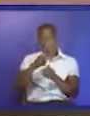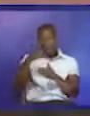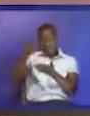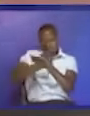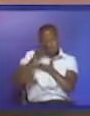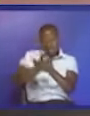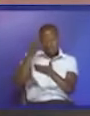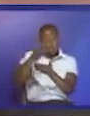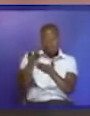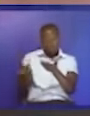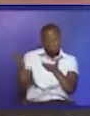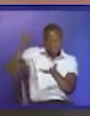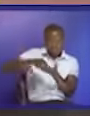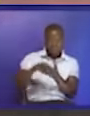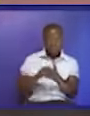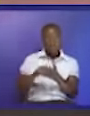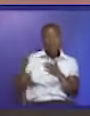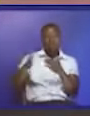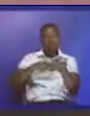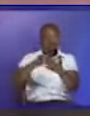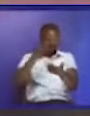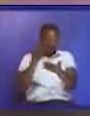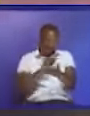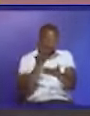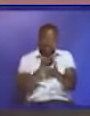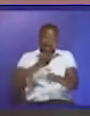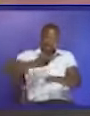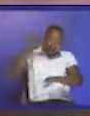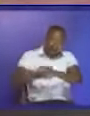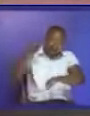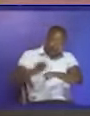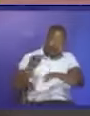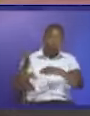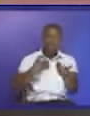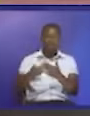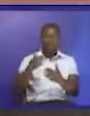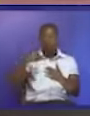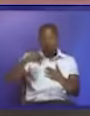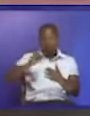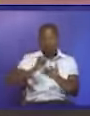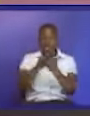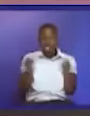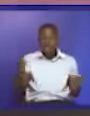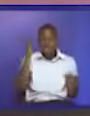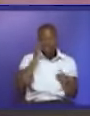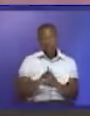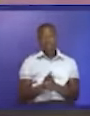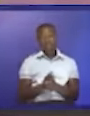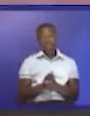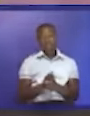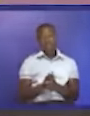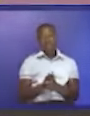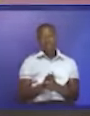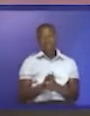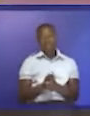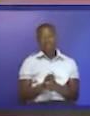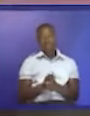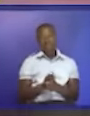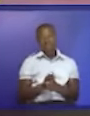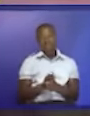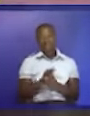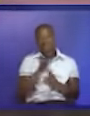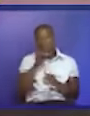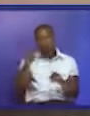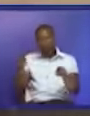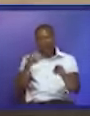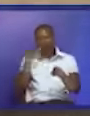No matter how bad the economic tide is, I assure you it's not like Samaria, where women ate their children, and yet by